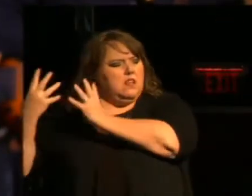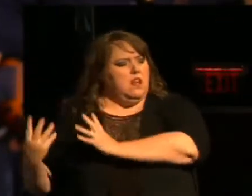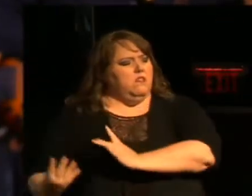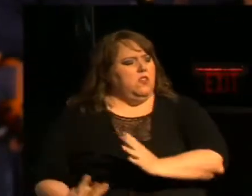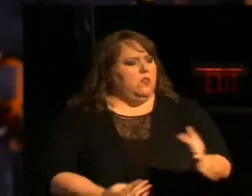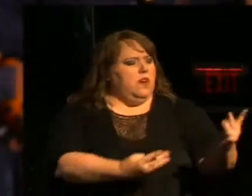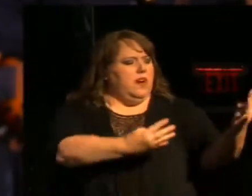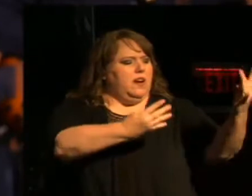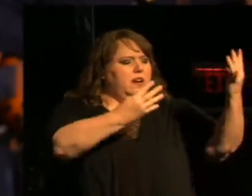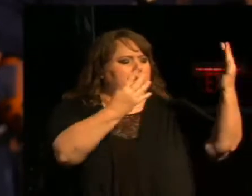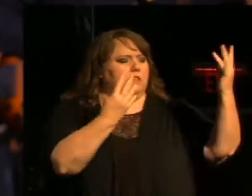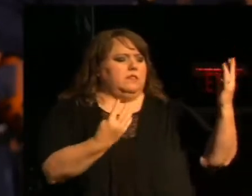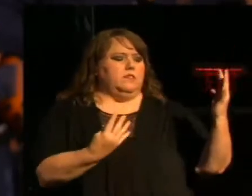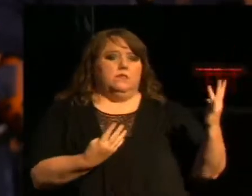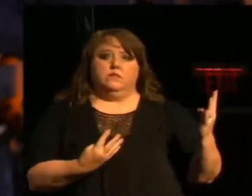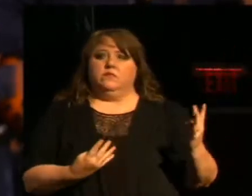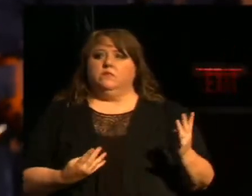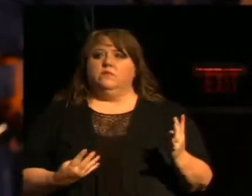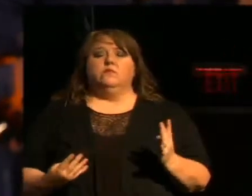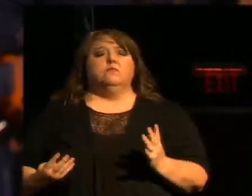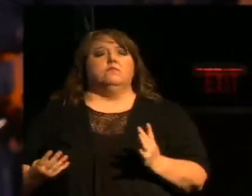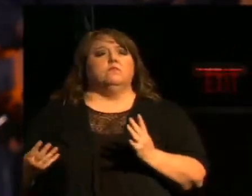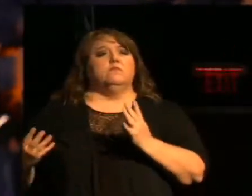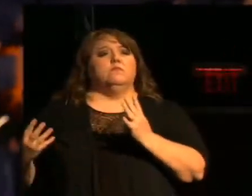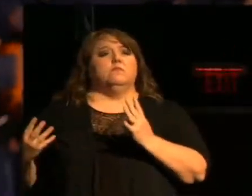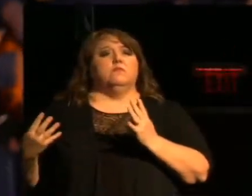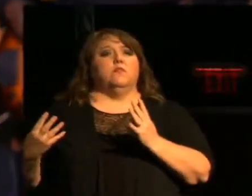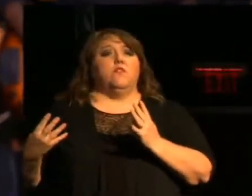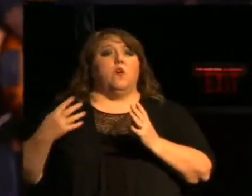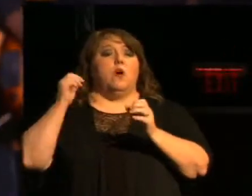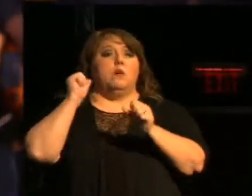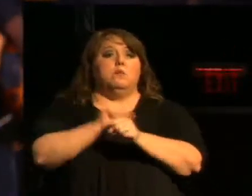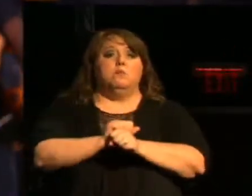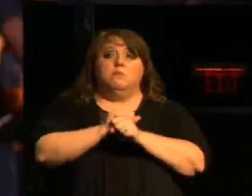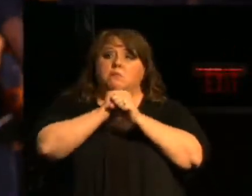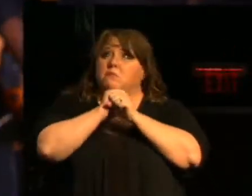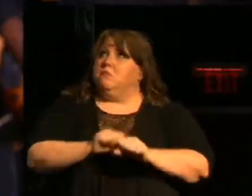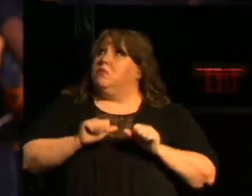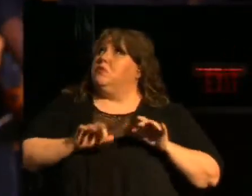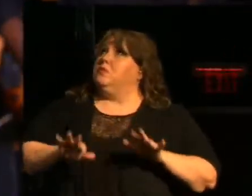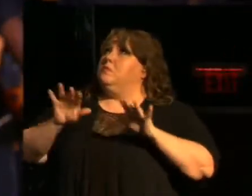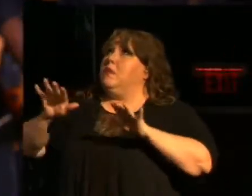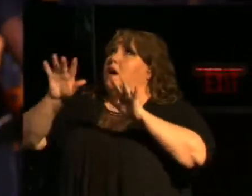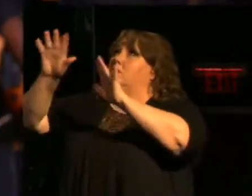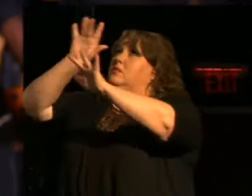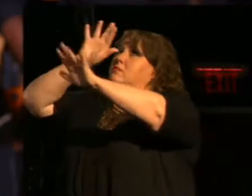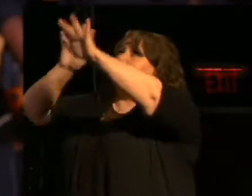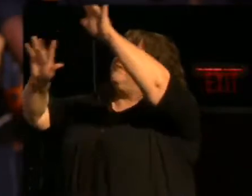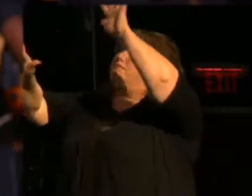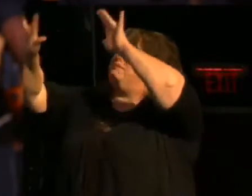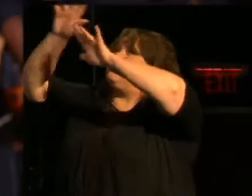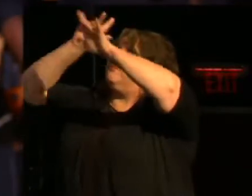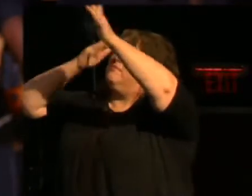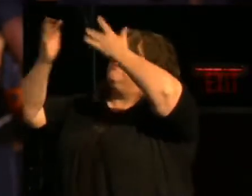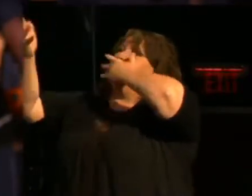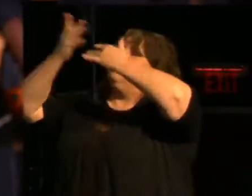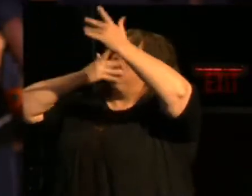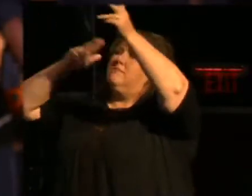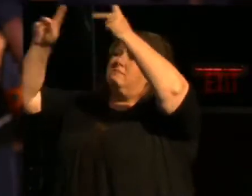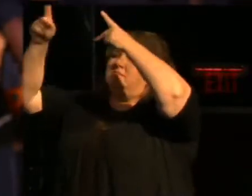Where could I go but to the Lord? Now this is the chorus. It goes like this. Sing it with me if you know it.